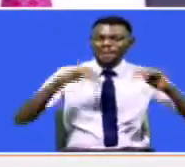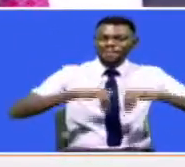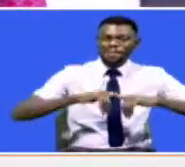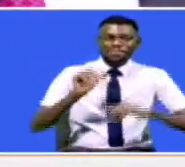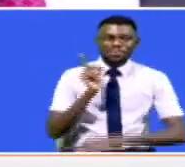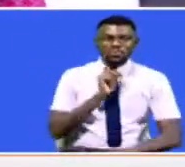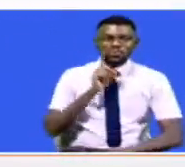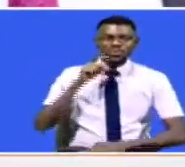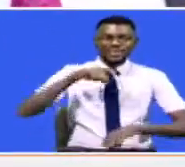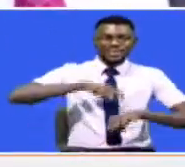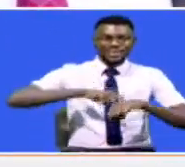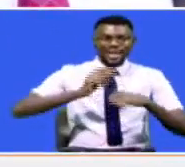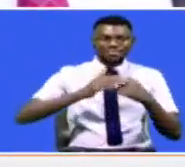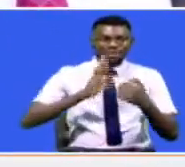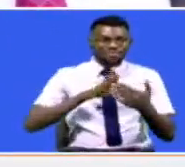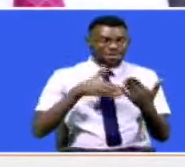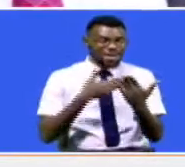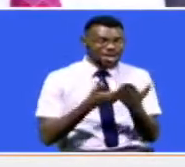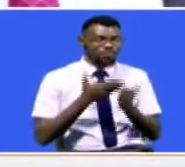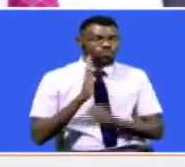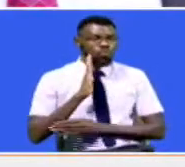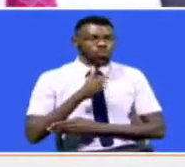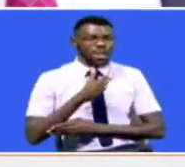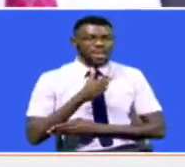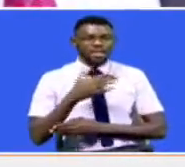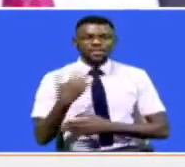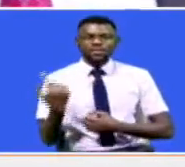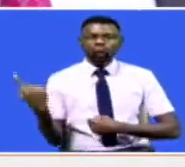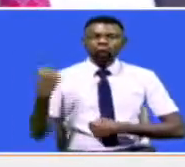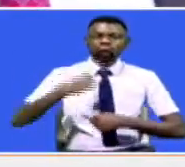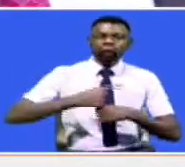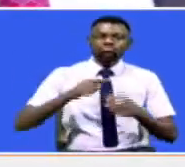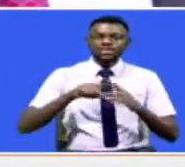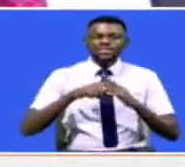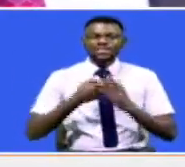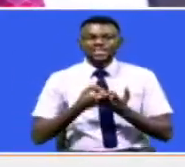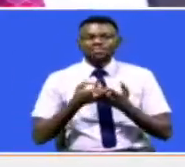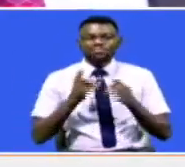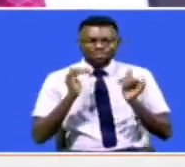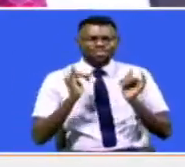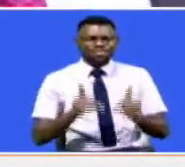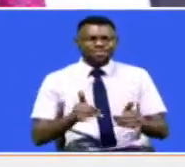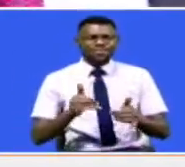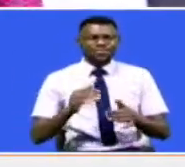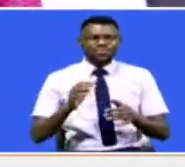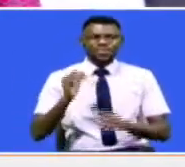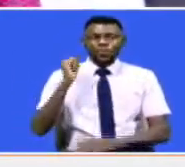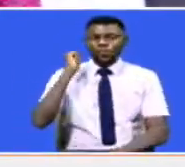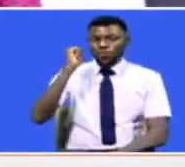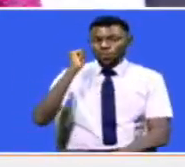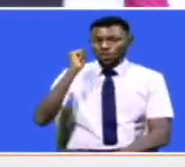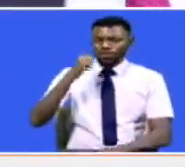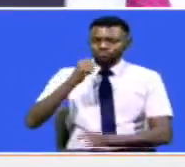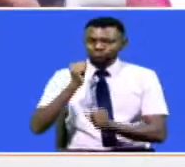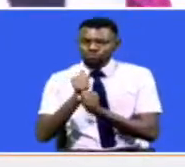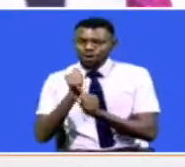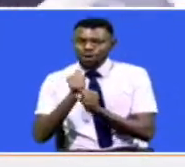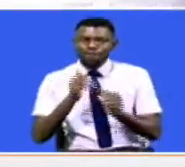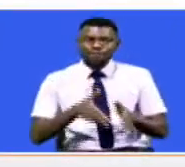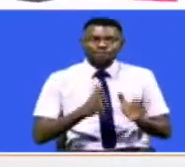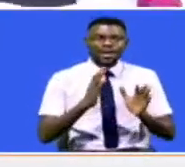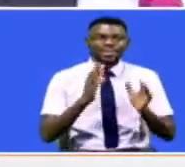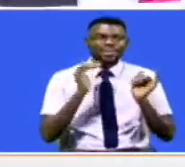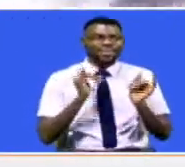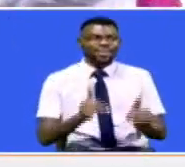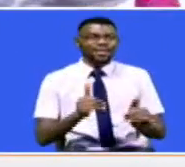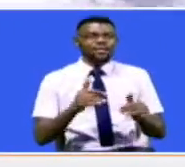9 we should be here. This will be a day that we begin a new beginning in our political operations. Hiyo